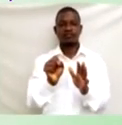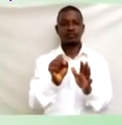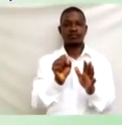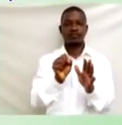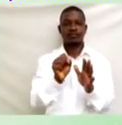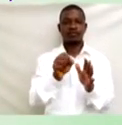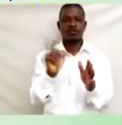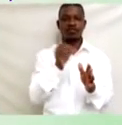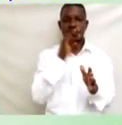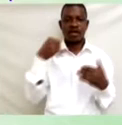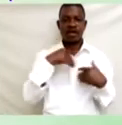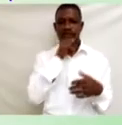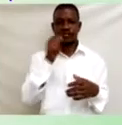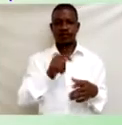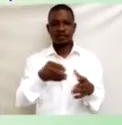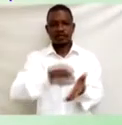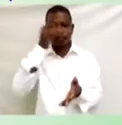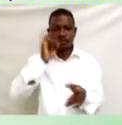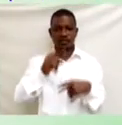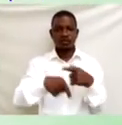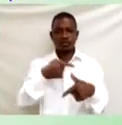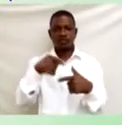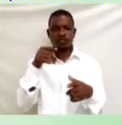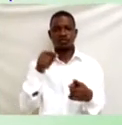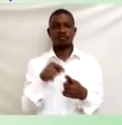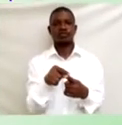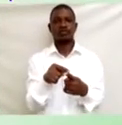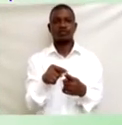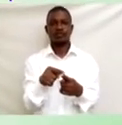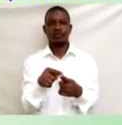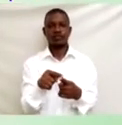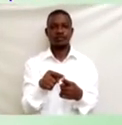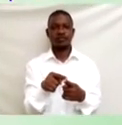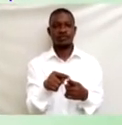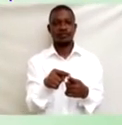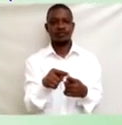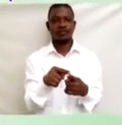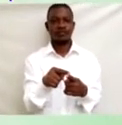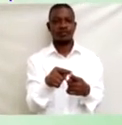questions. Example, where have the students gone to?